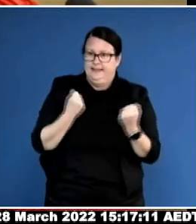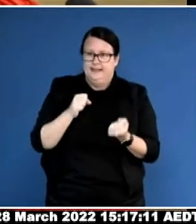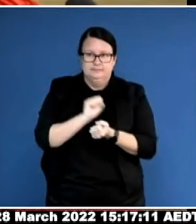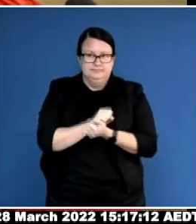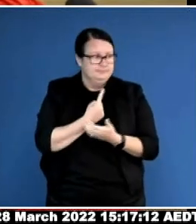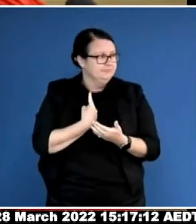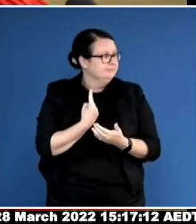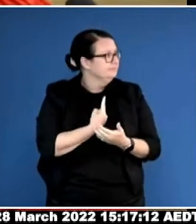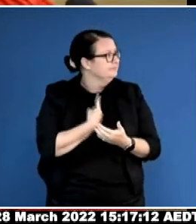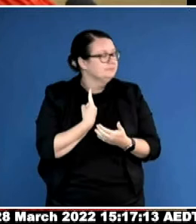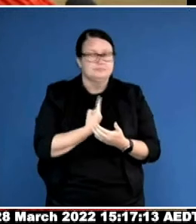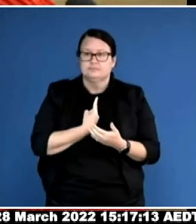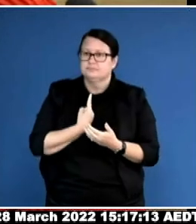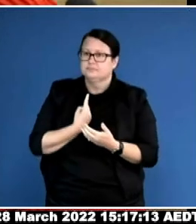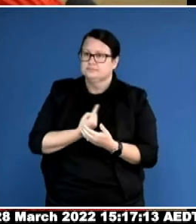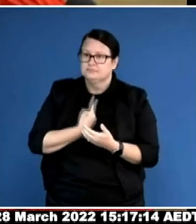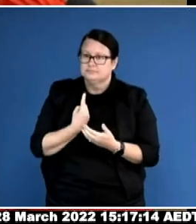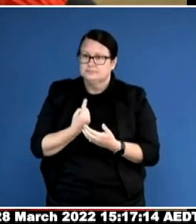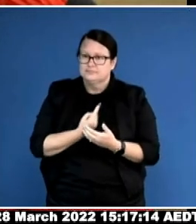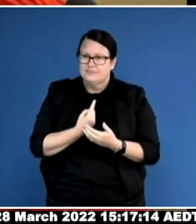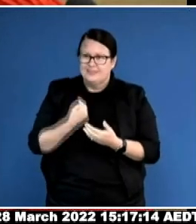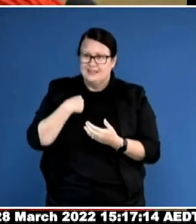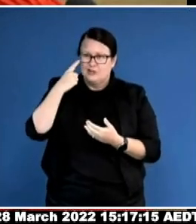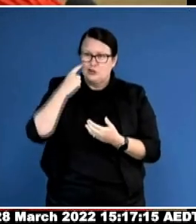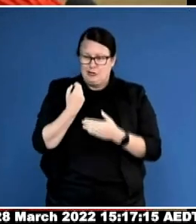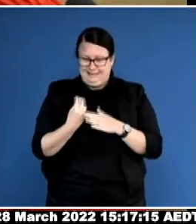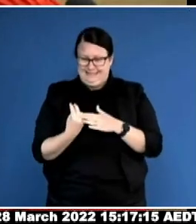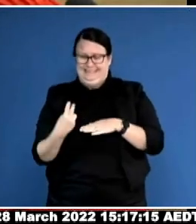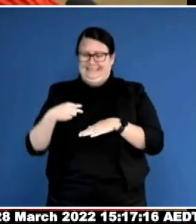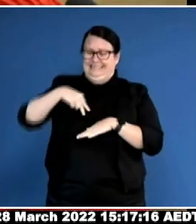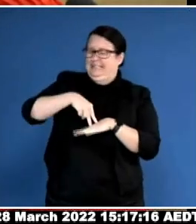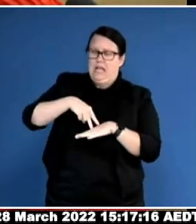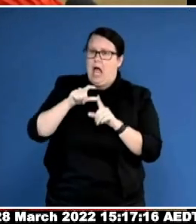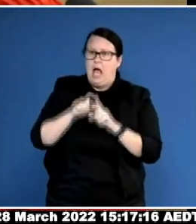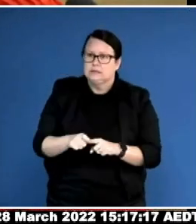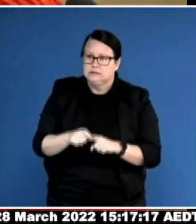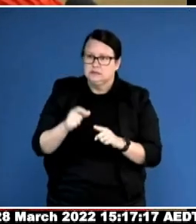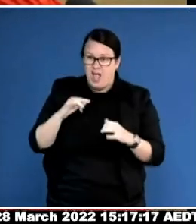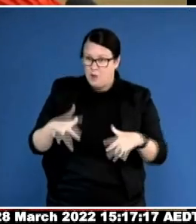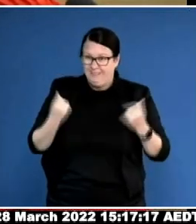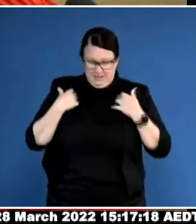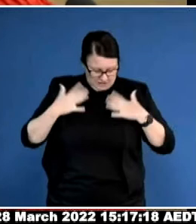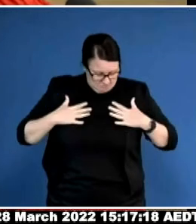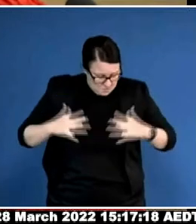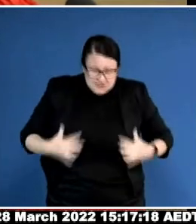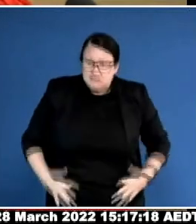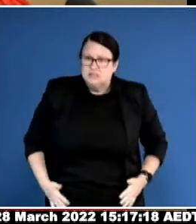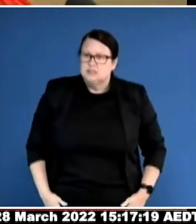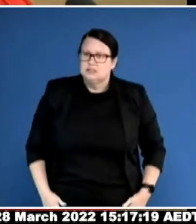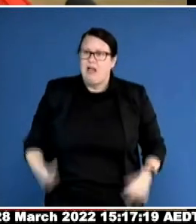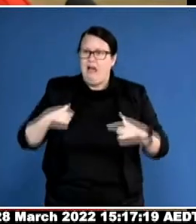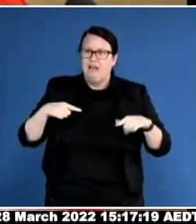in the car. I was having great difficulty mobilising. I couldn't feel my body. I